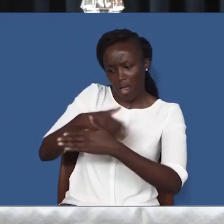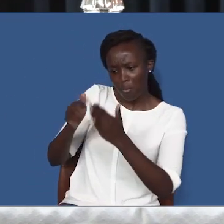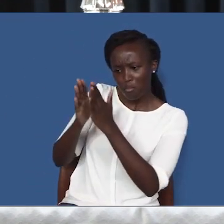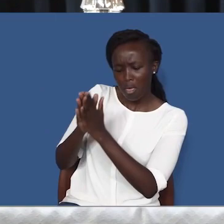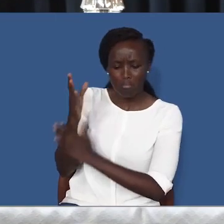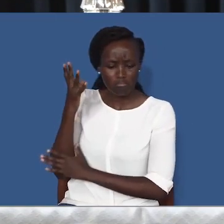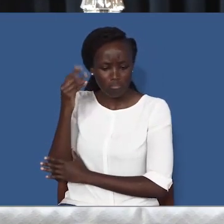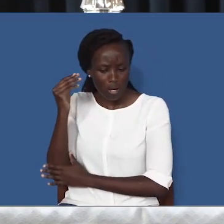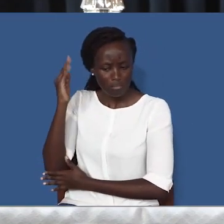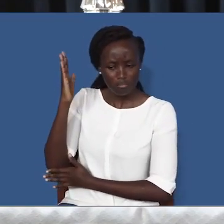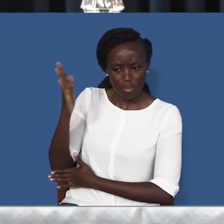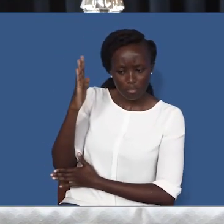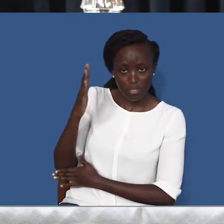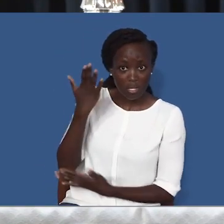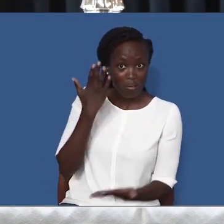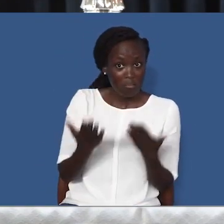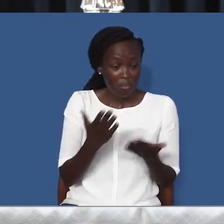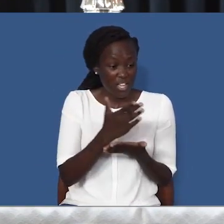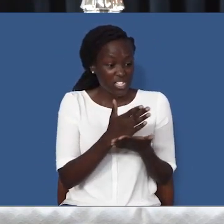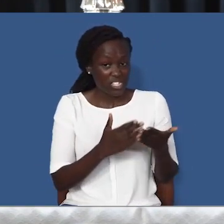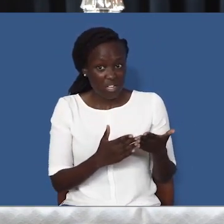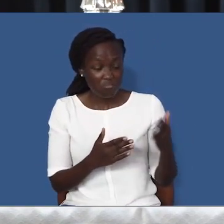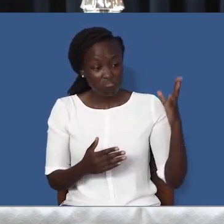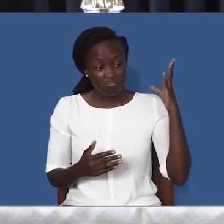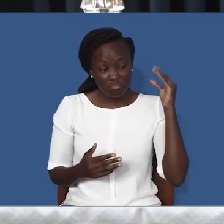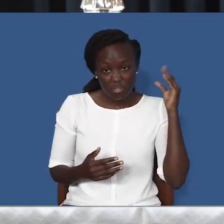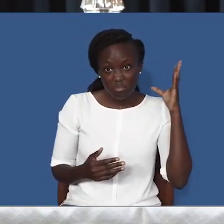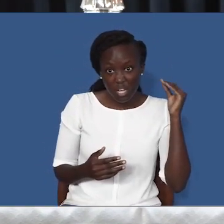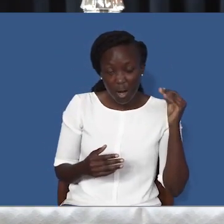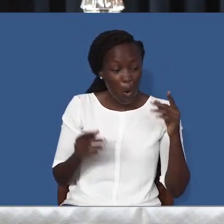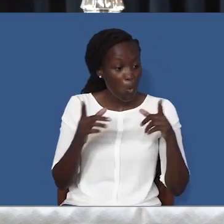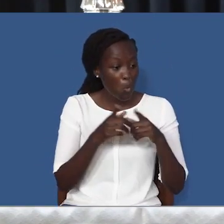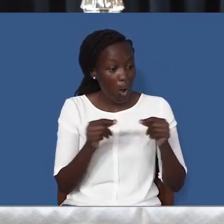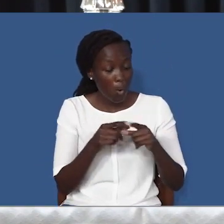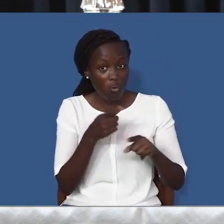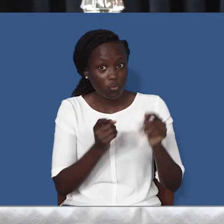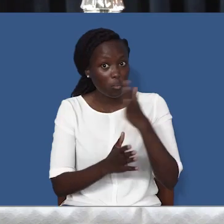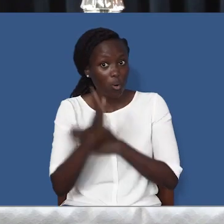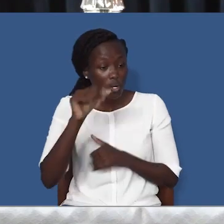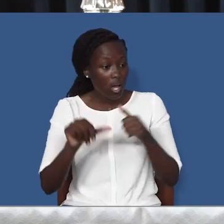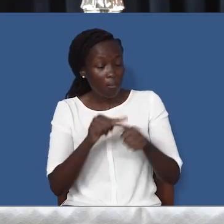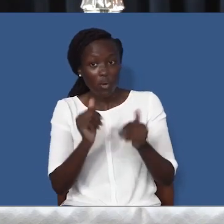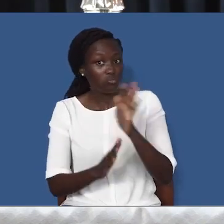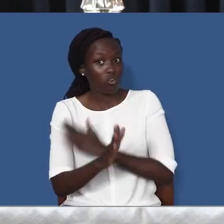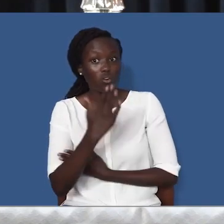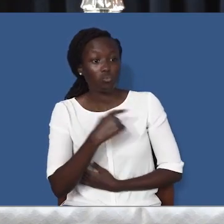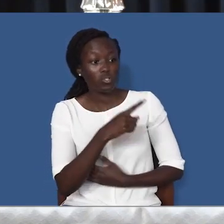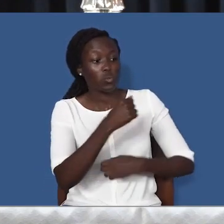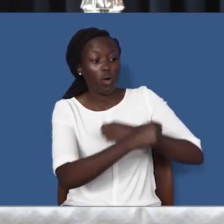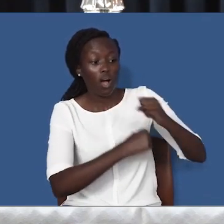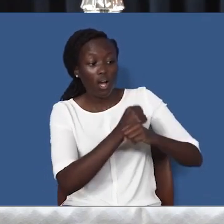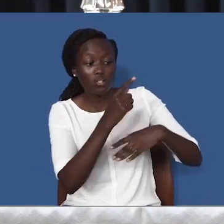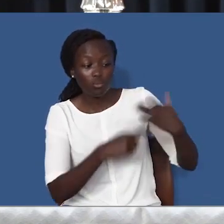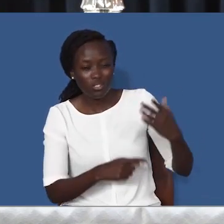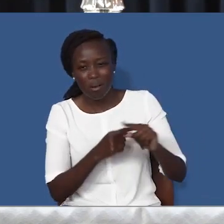listening to the word of God. Some of you heard from God. God spoke to your heart in regard to what he would want you to achieve this year. But the question